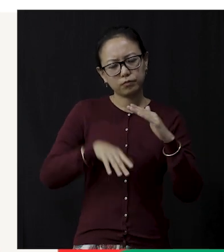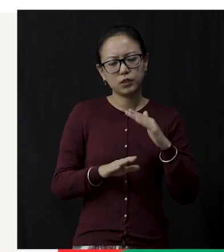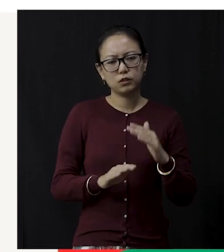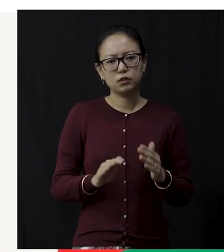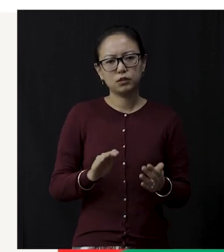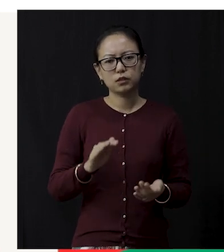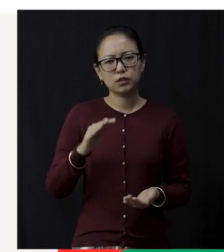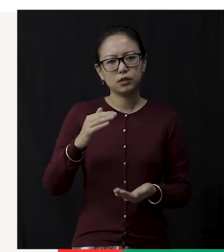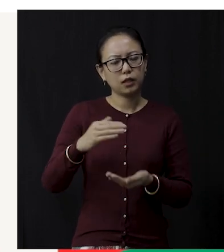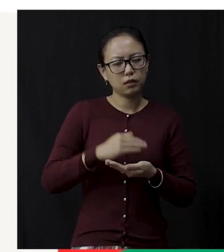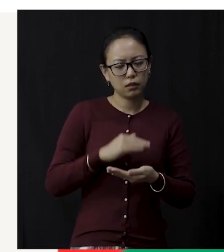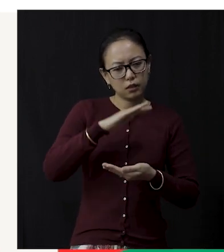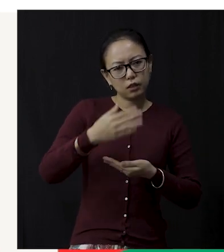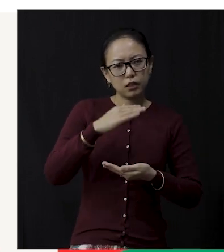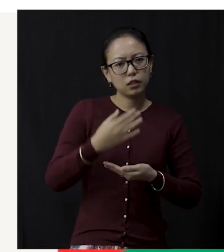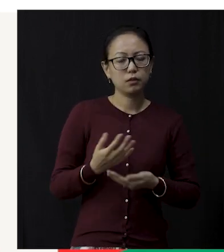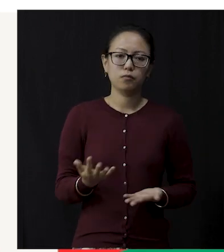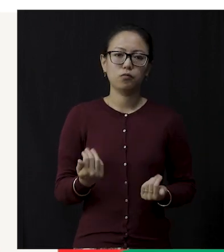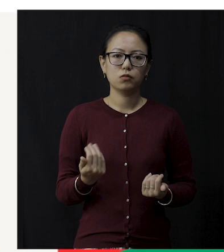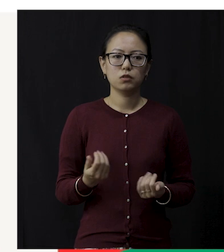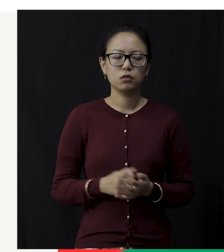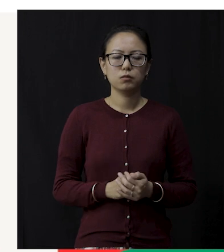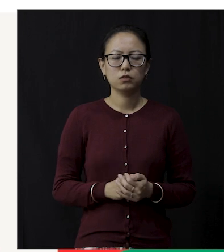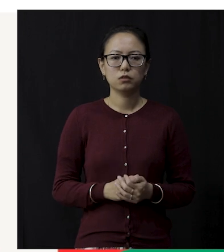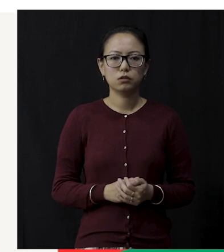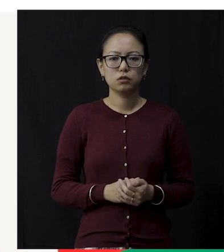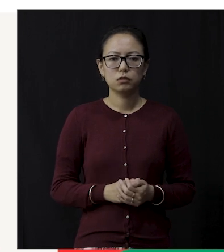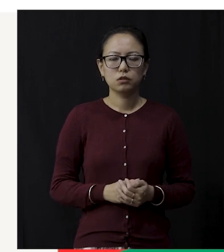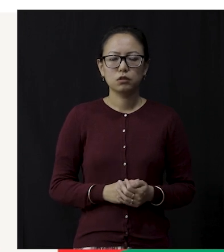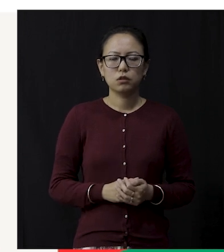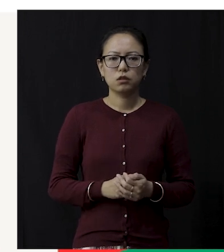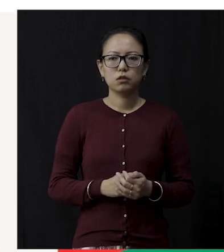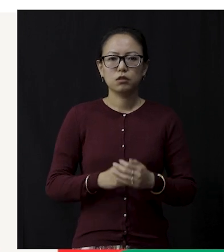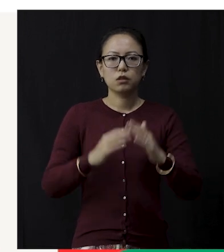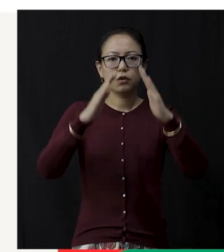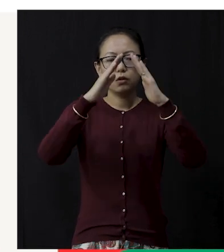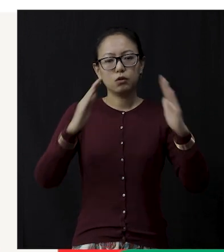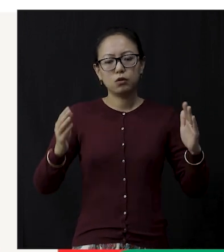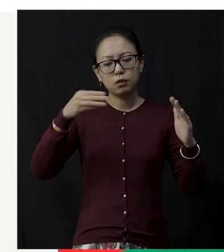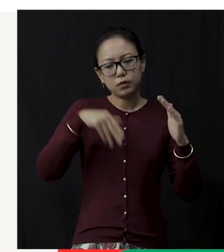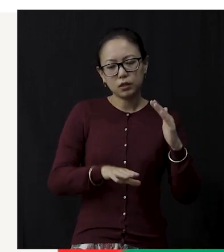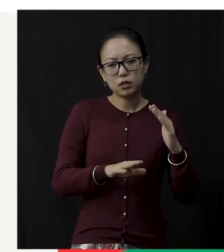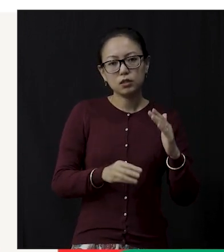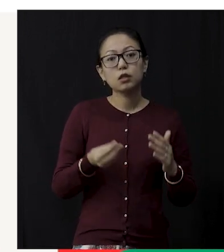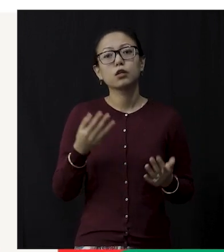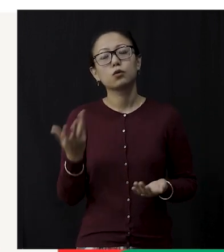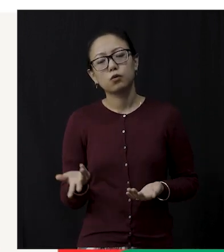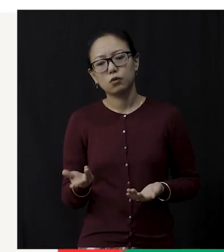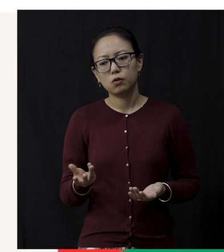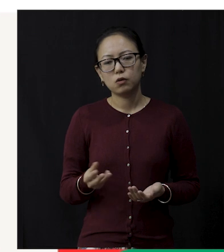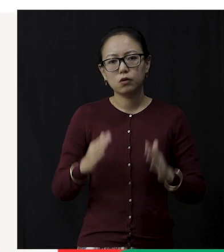those animals who live near our neighborhood or who live with us, they are called